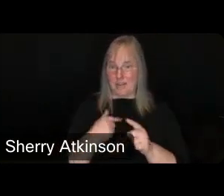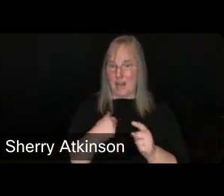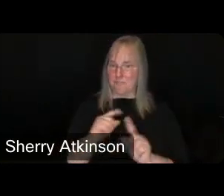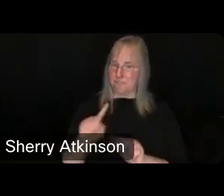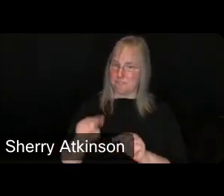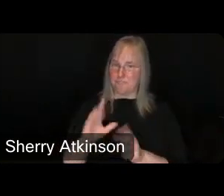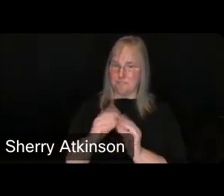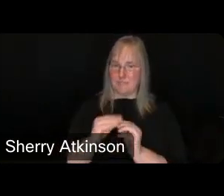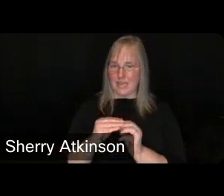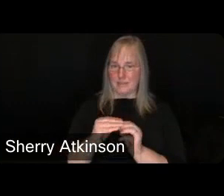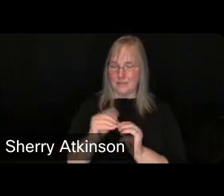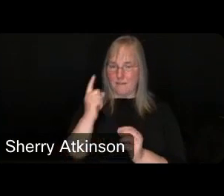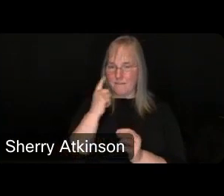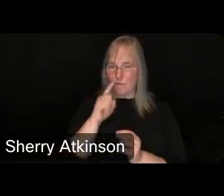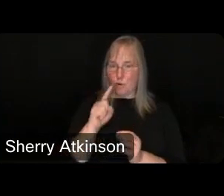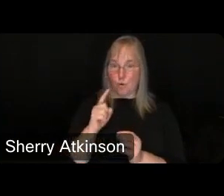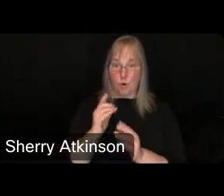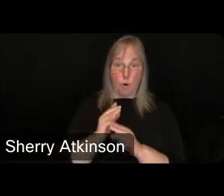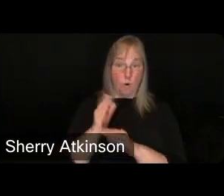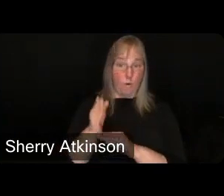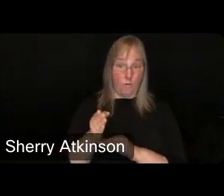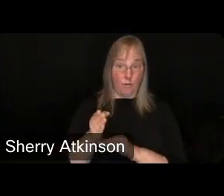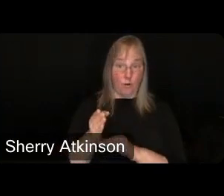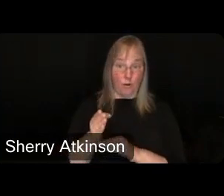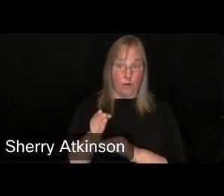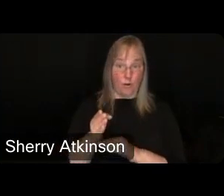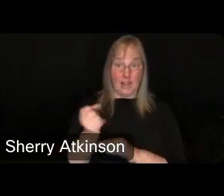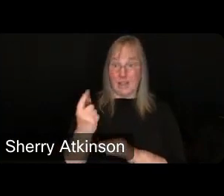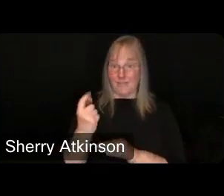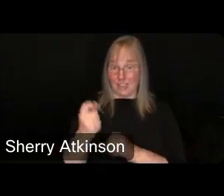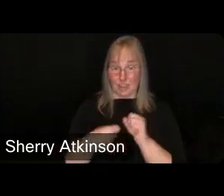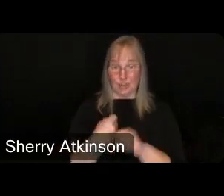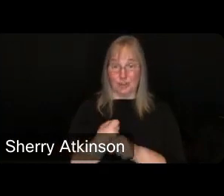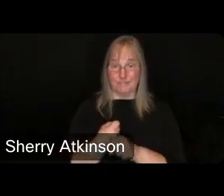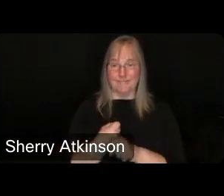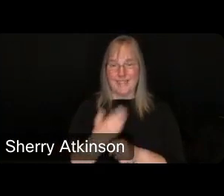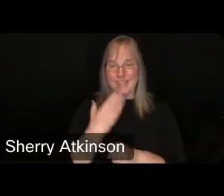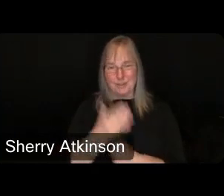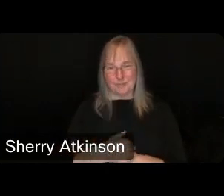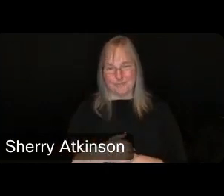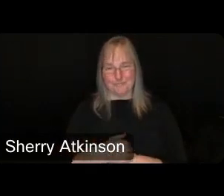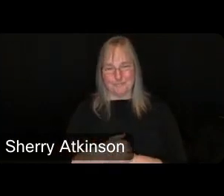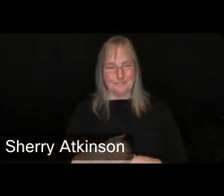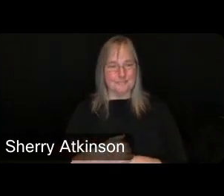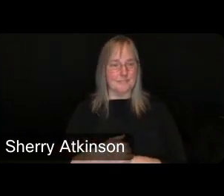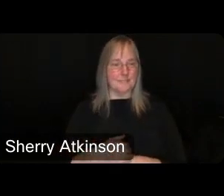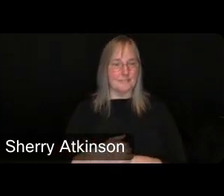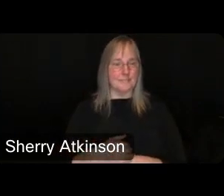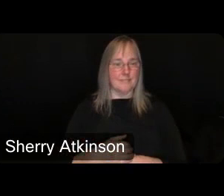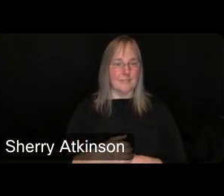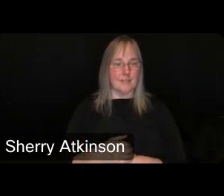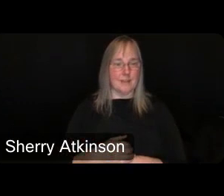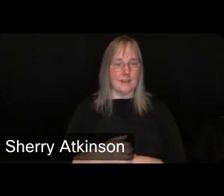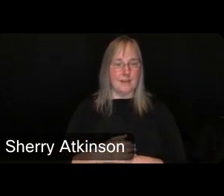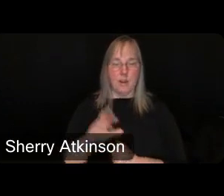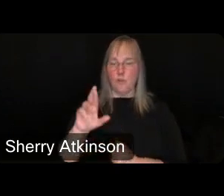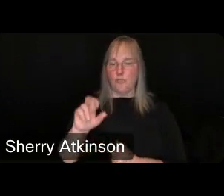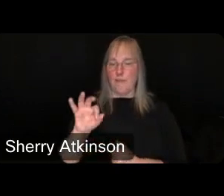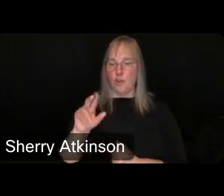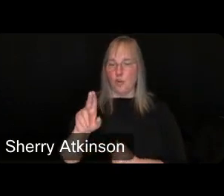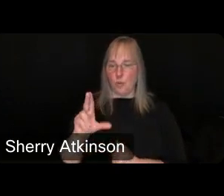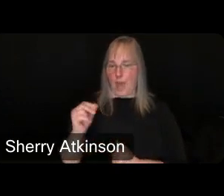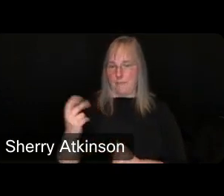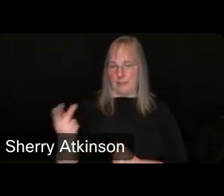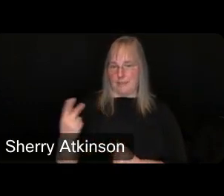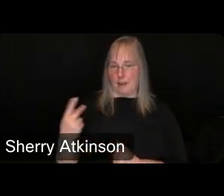for over 11 years. Thank you. Yeah. And Rafiu and myself